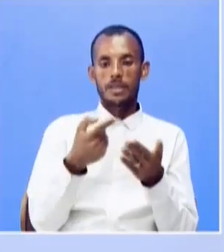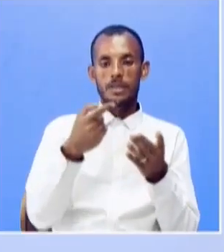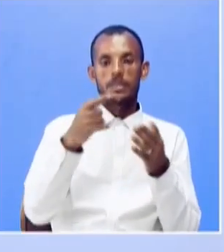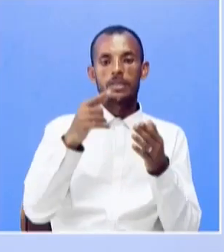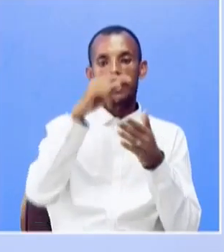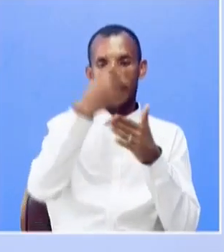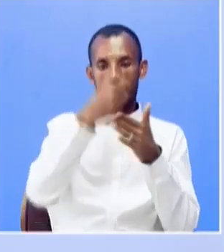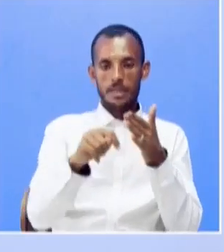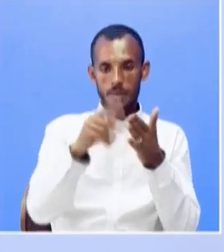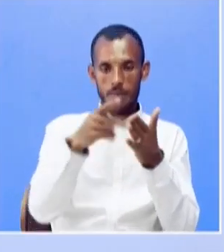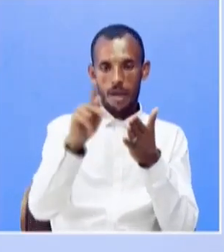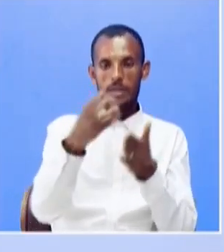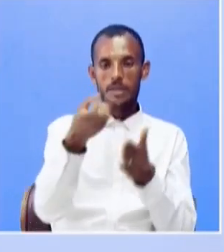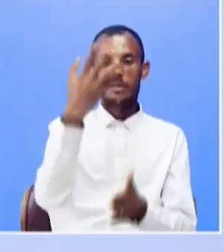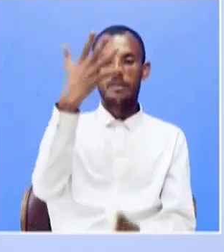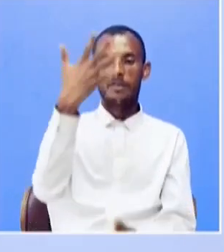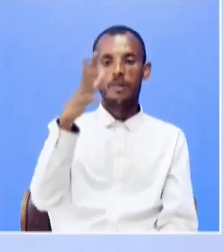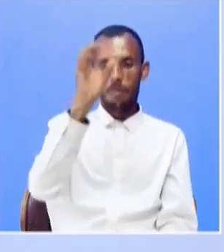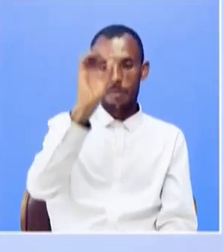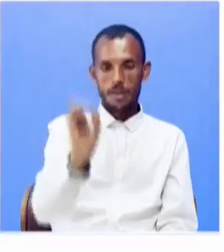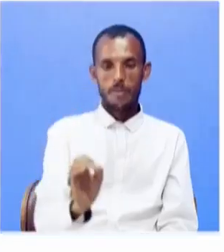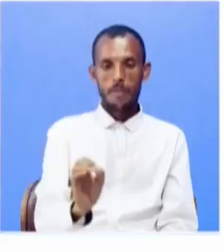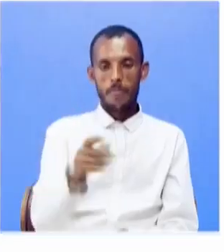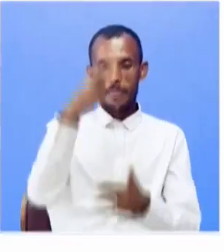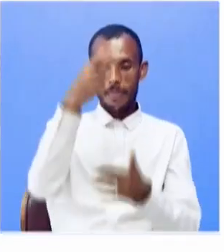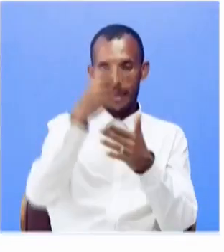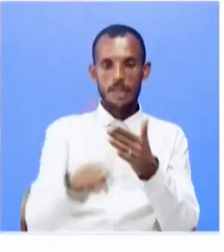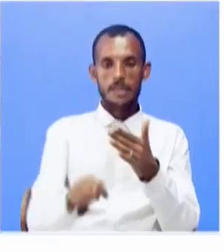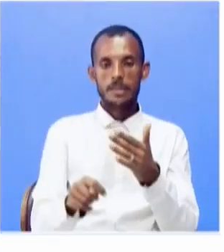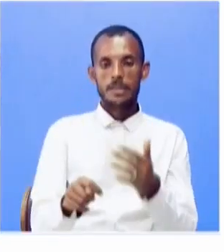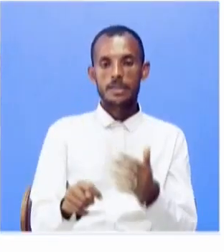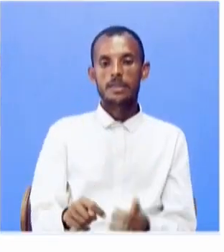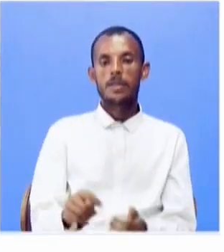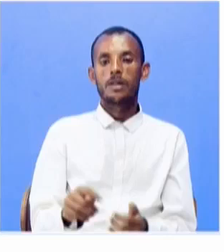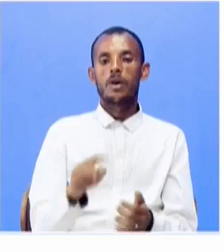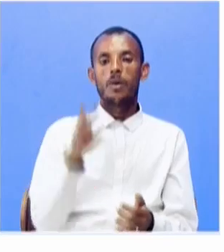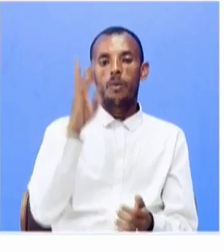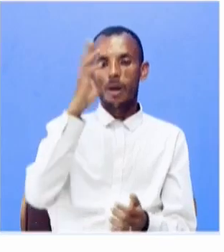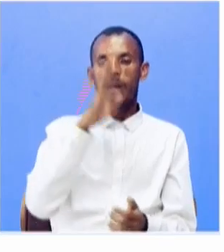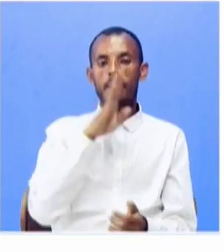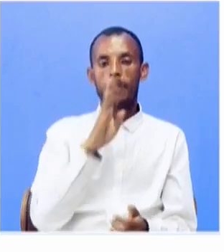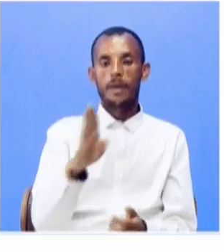be 15%. Therefore, tax rate will be